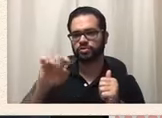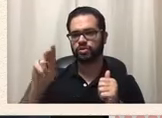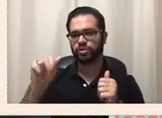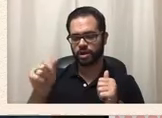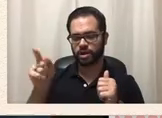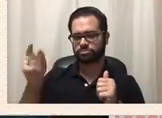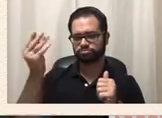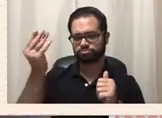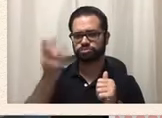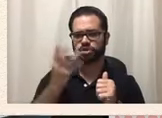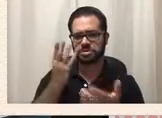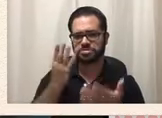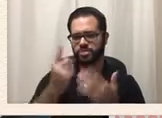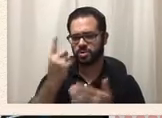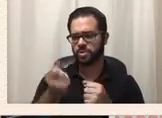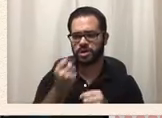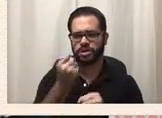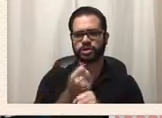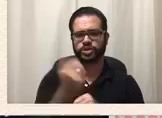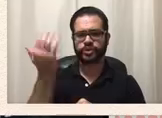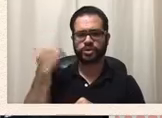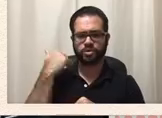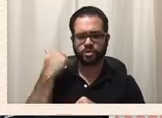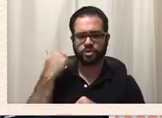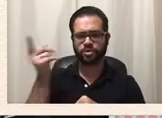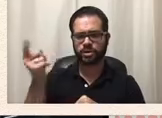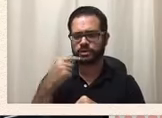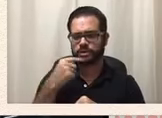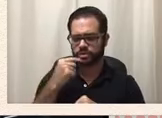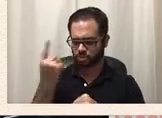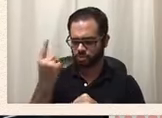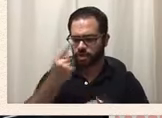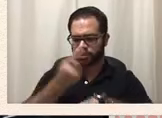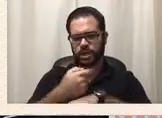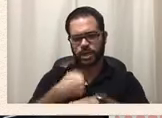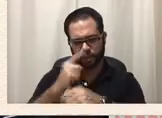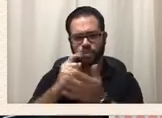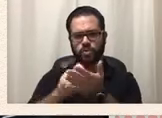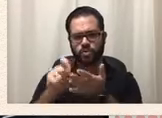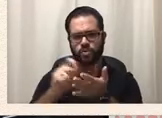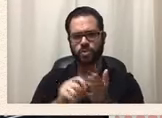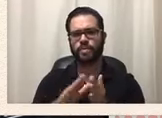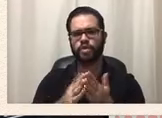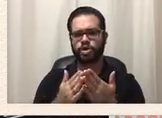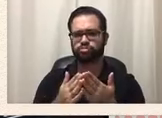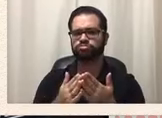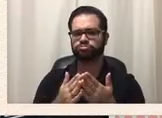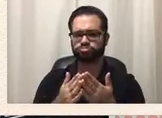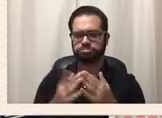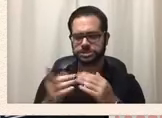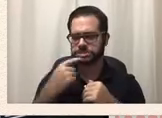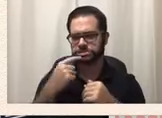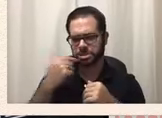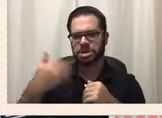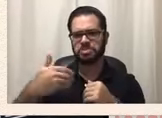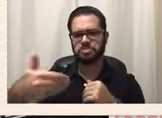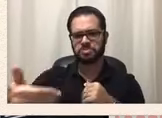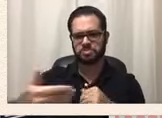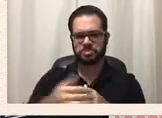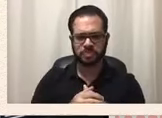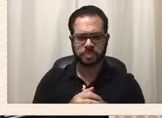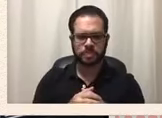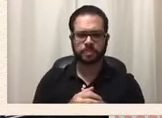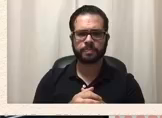probably about a year ago. He said, "One day I'm going to write a book," and he would say that pretty frequently.